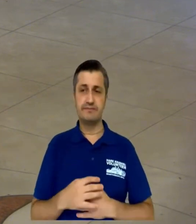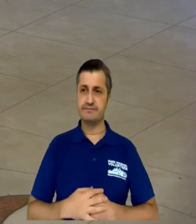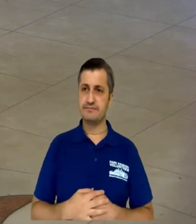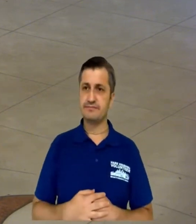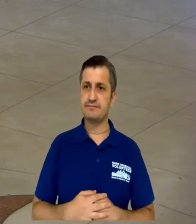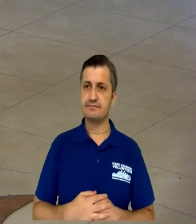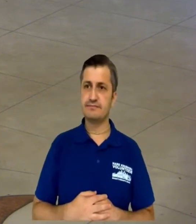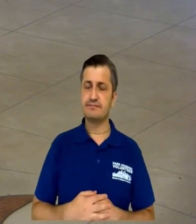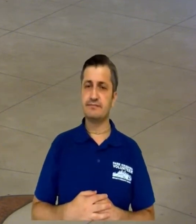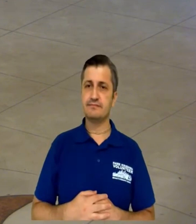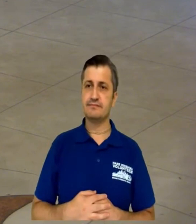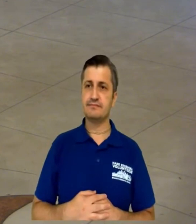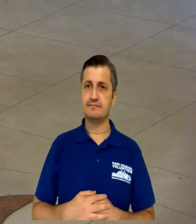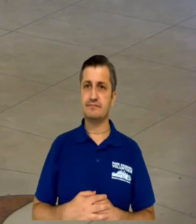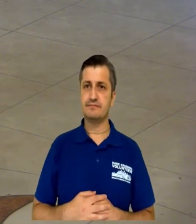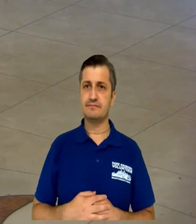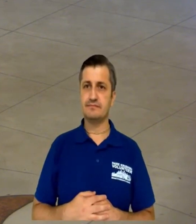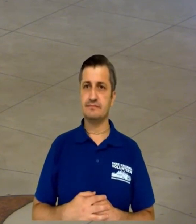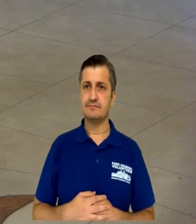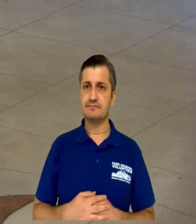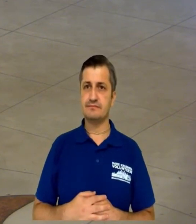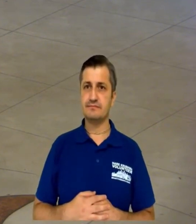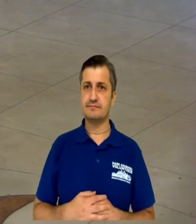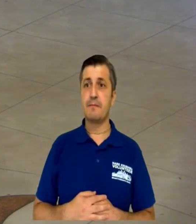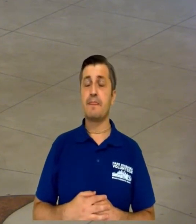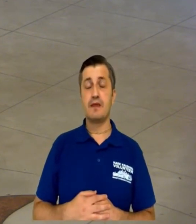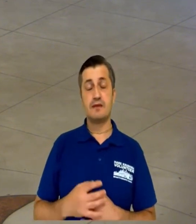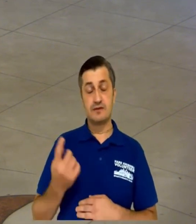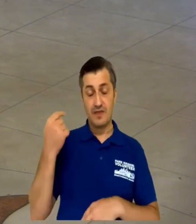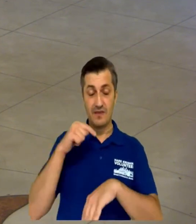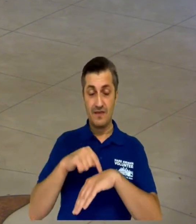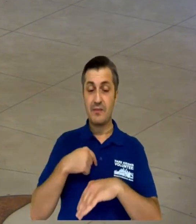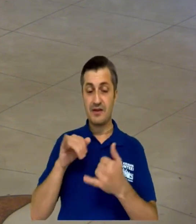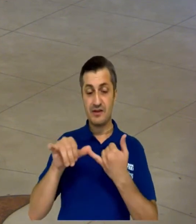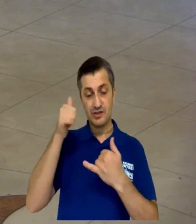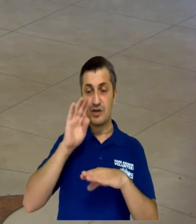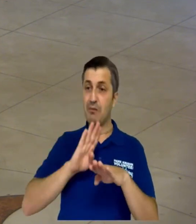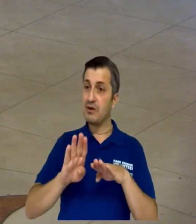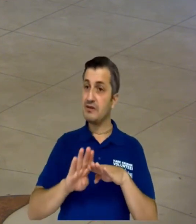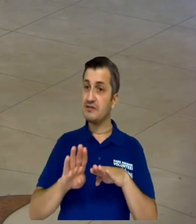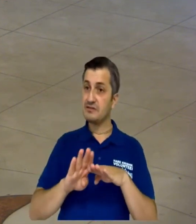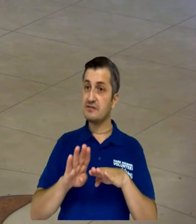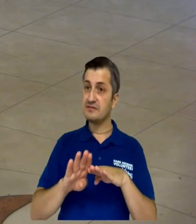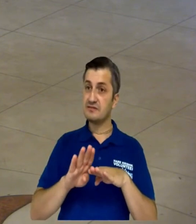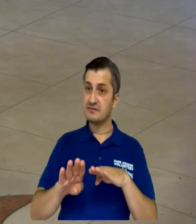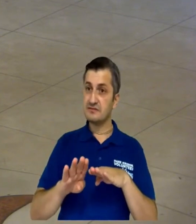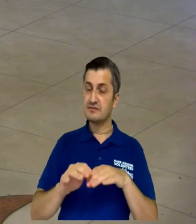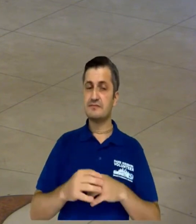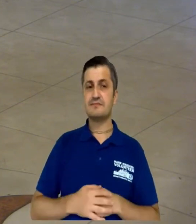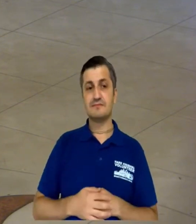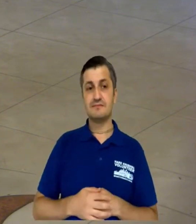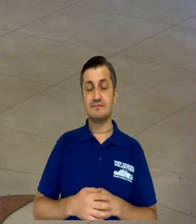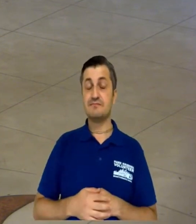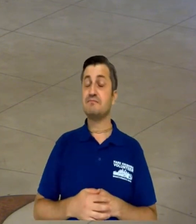I remember I was already practicing Krishna consciousness. But at that point, Krishna sent the devotees.